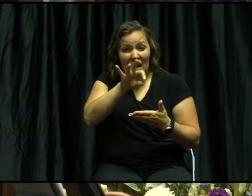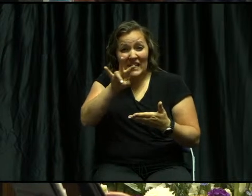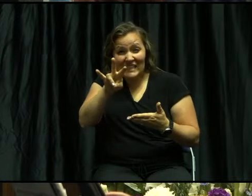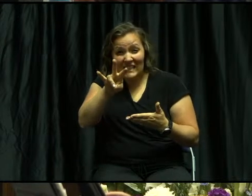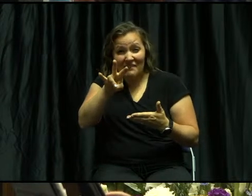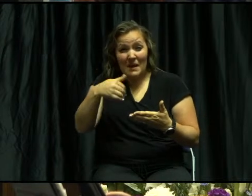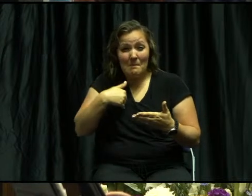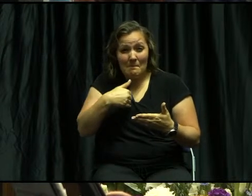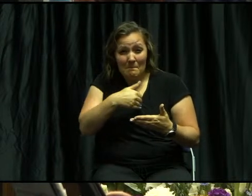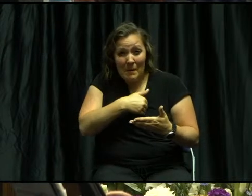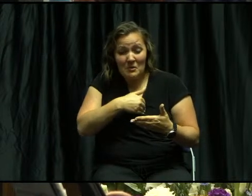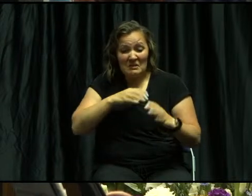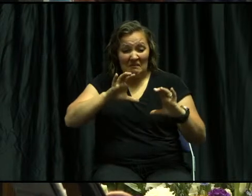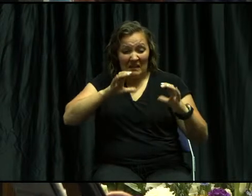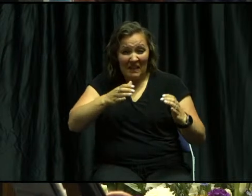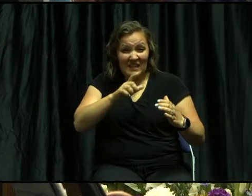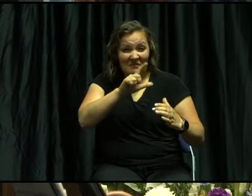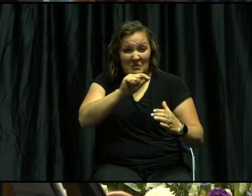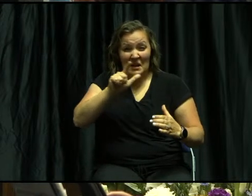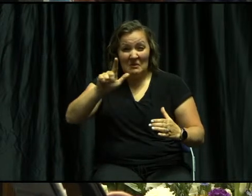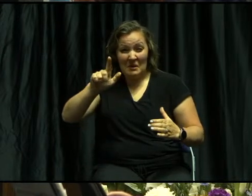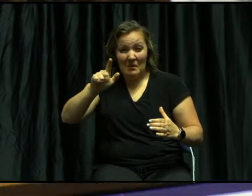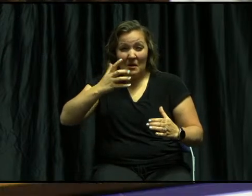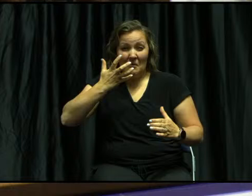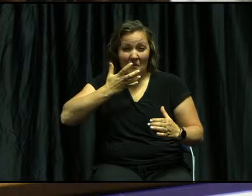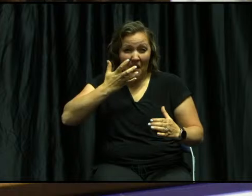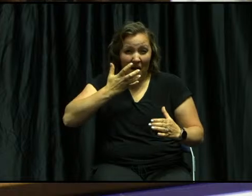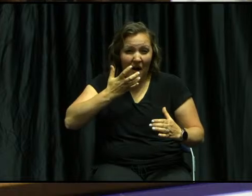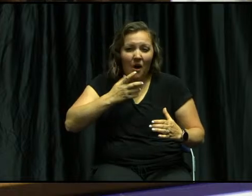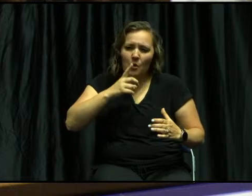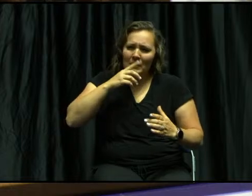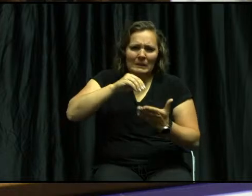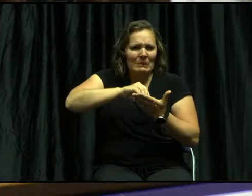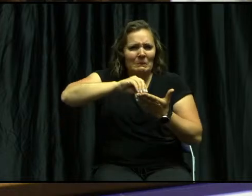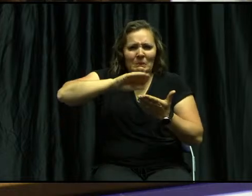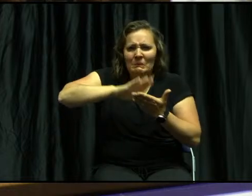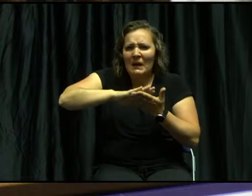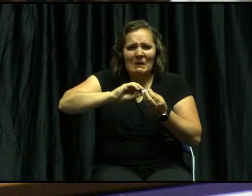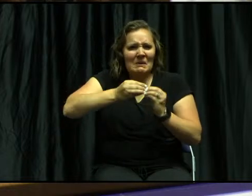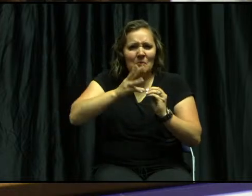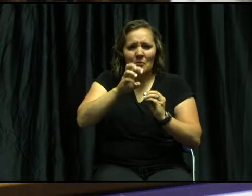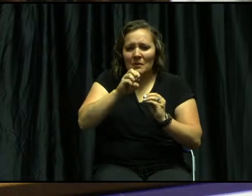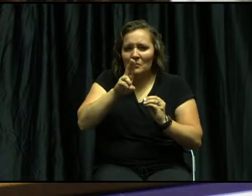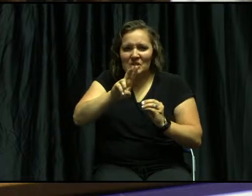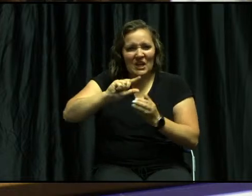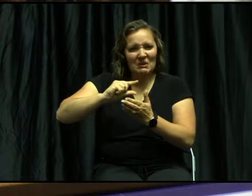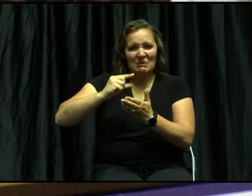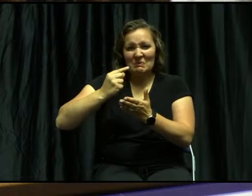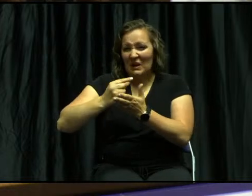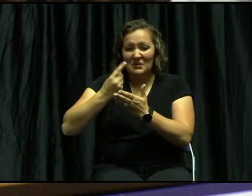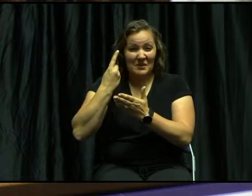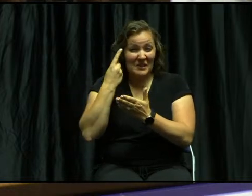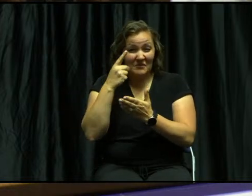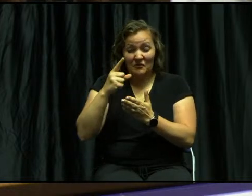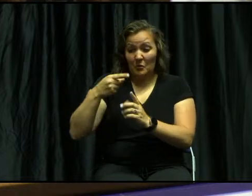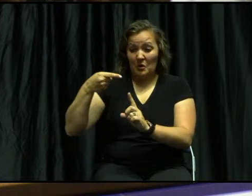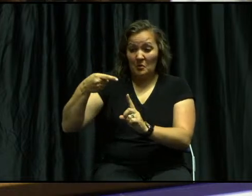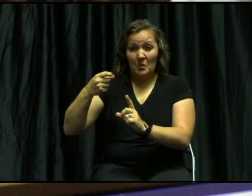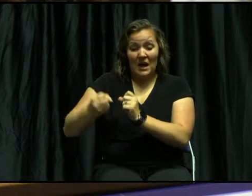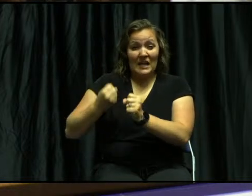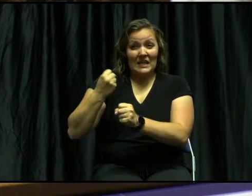6,497 members of the class of 2021, a record number of Weber State graduates for a single year by more